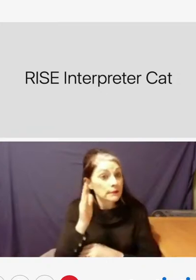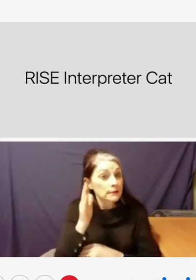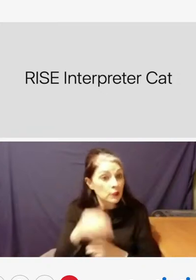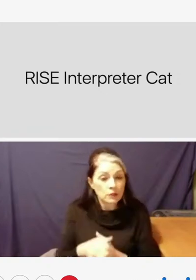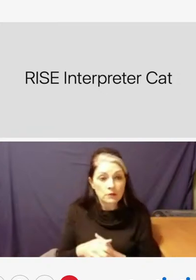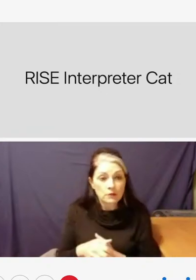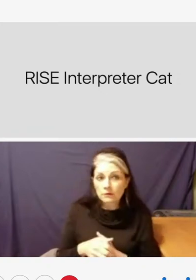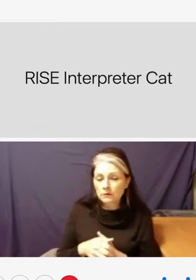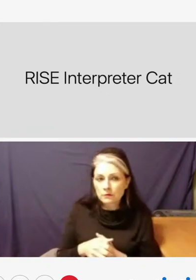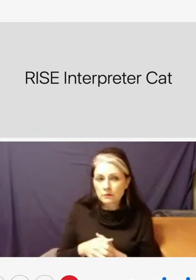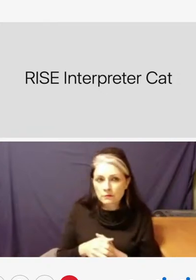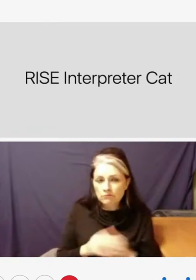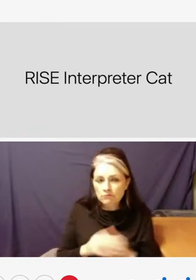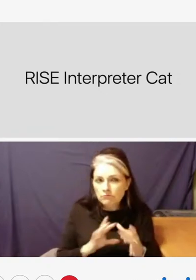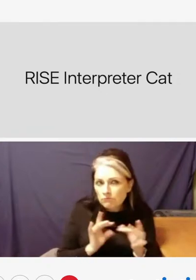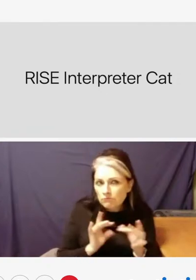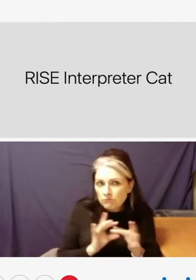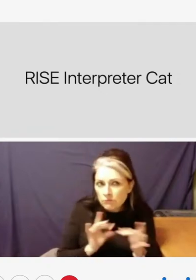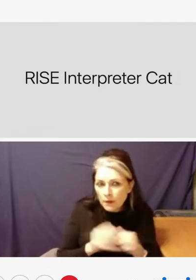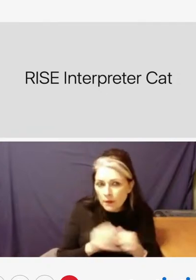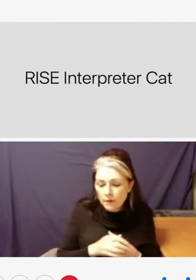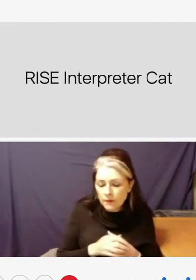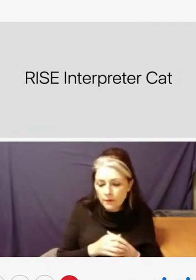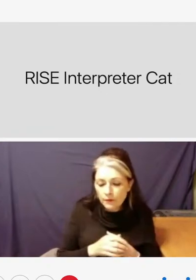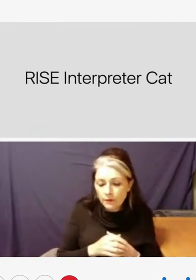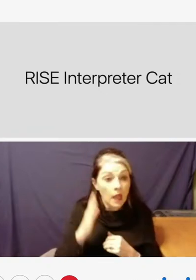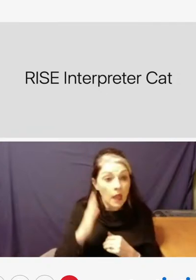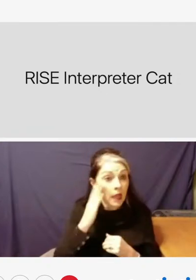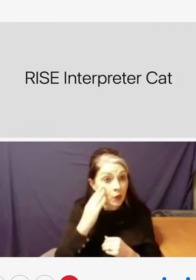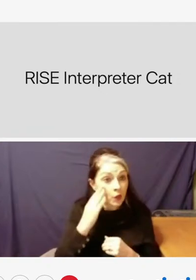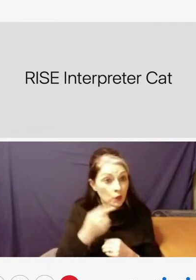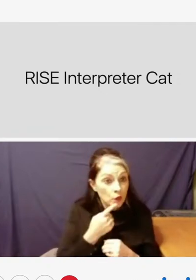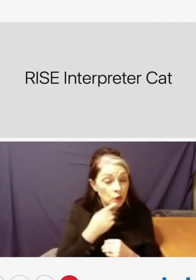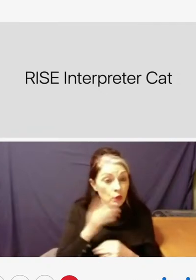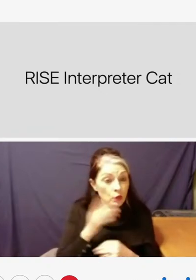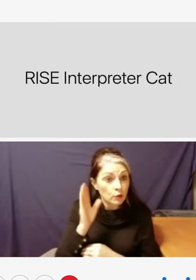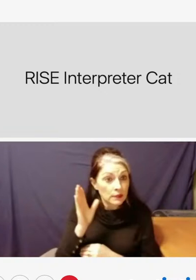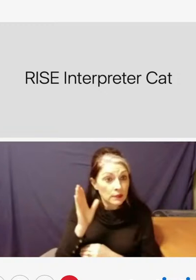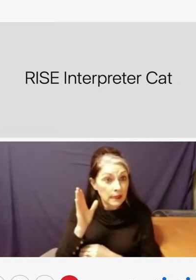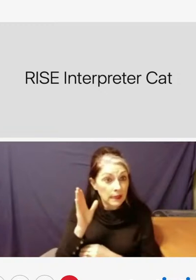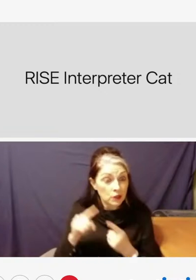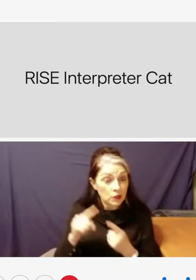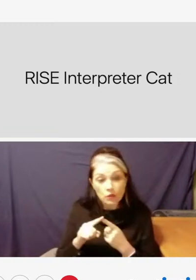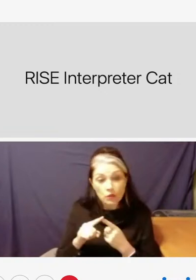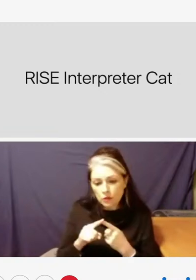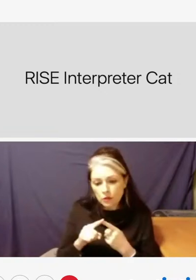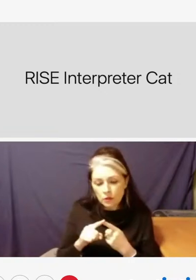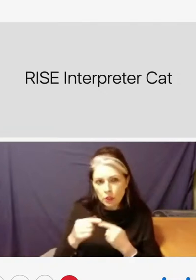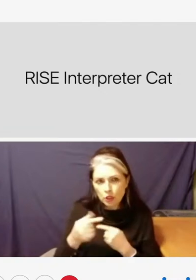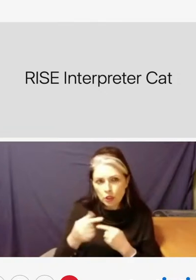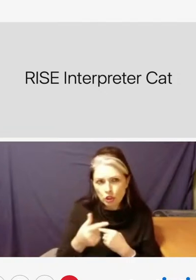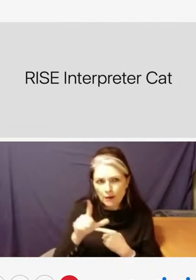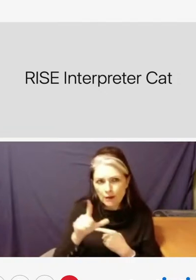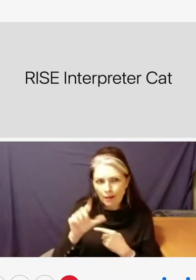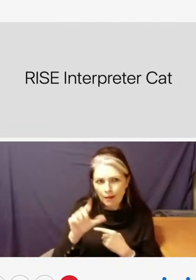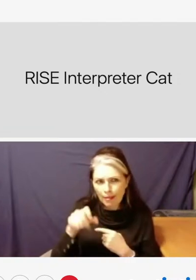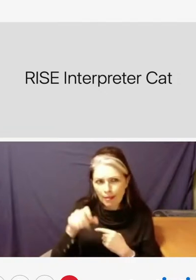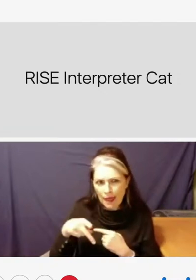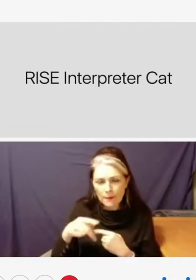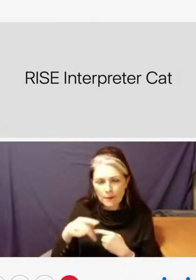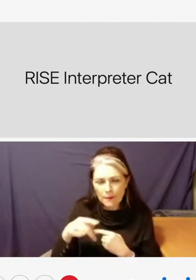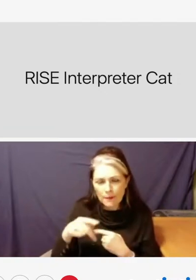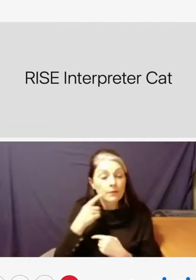presentation um I know that you said you you presented to deac and stuff um I think too when we need when we